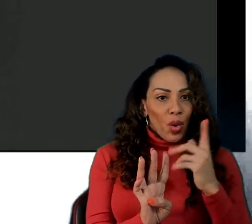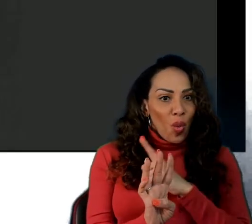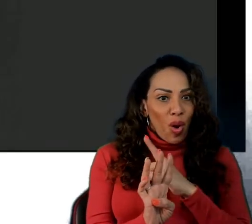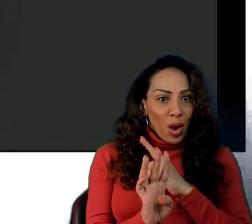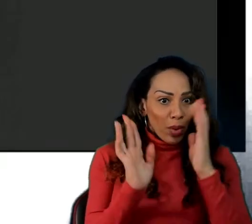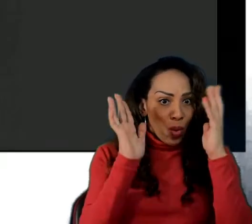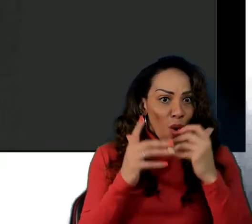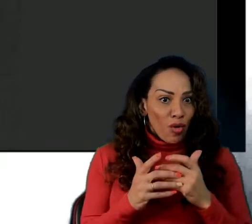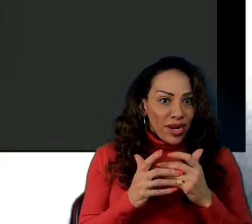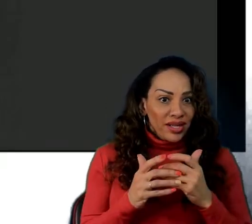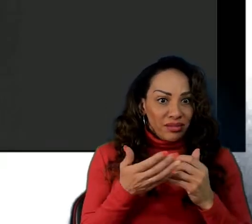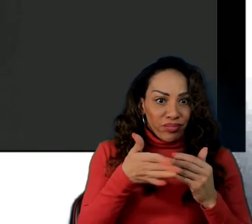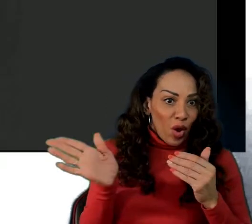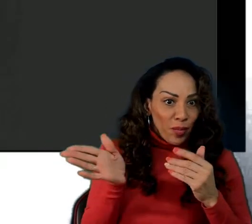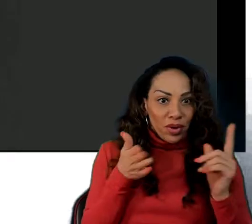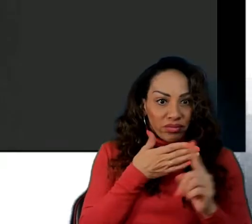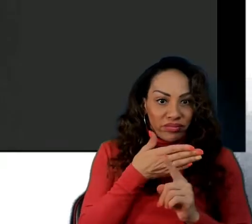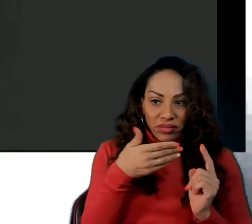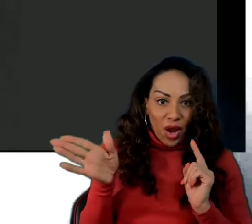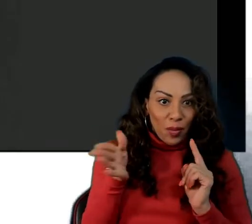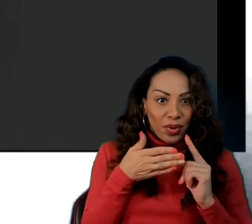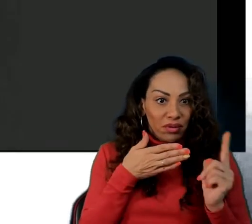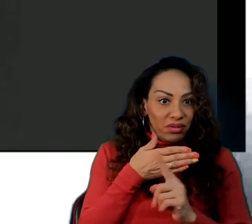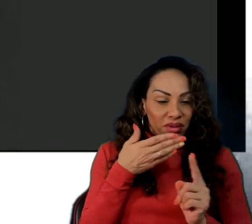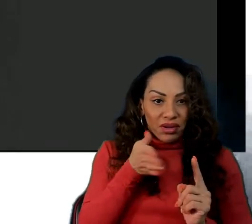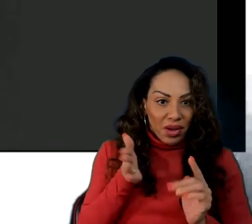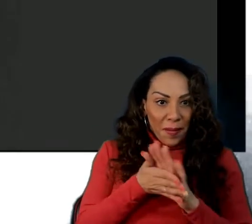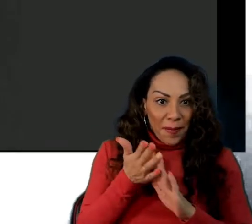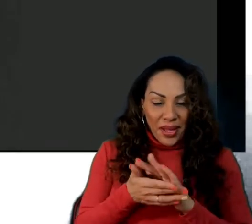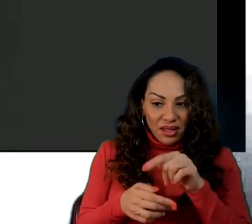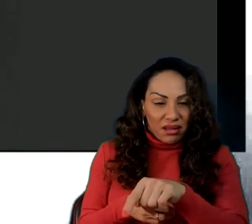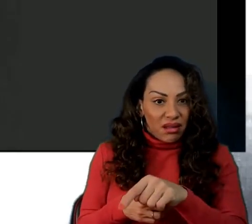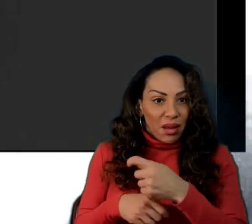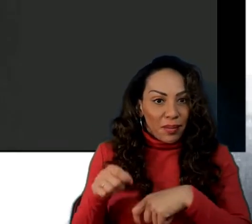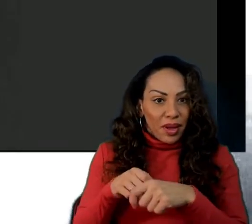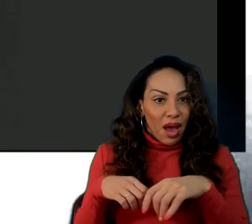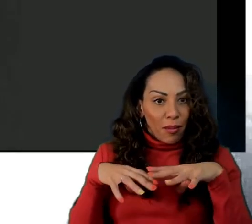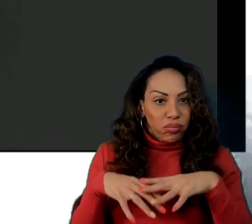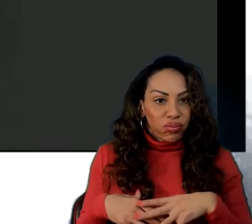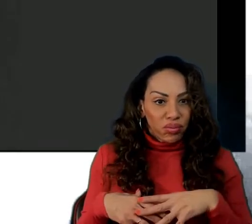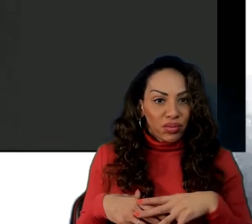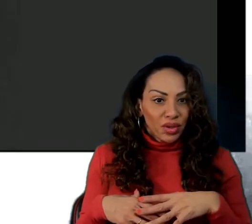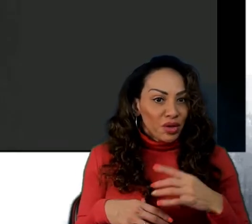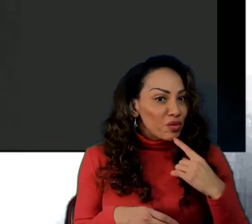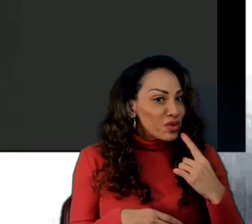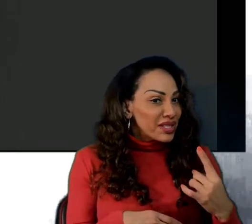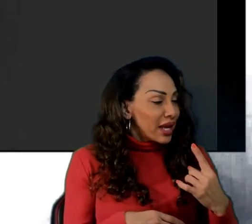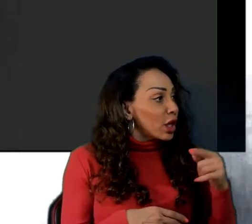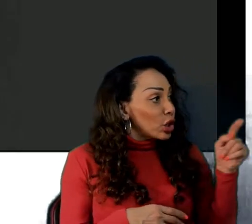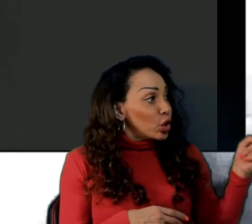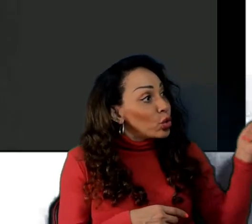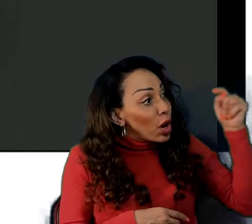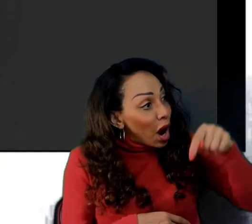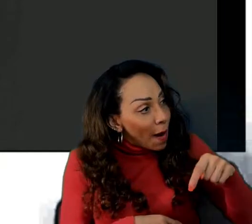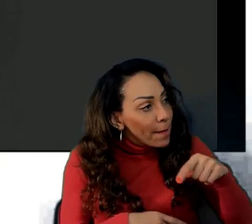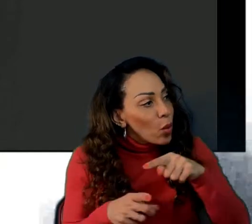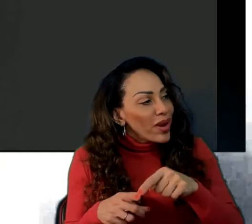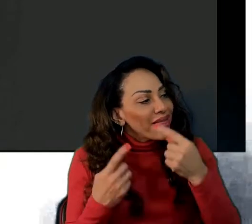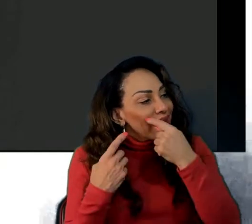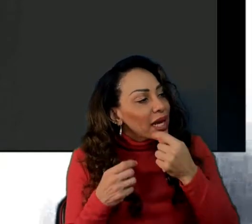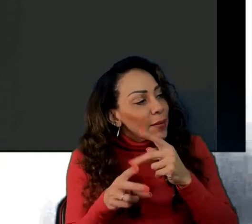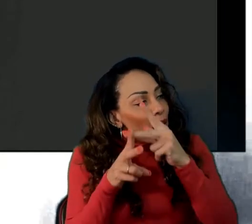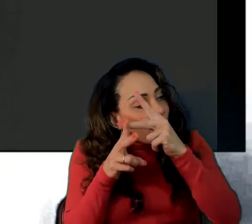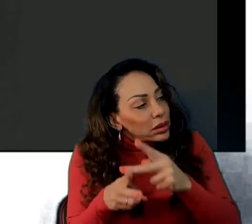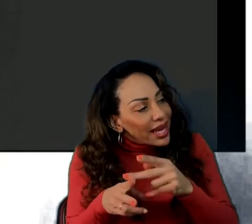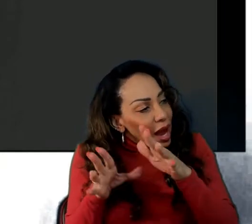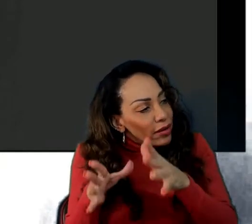And but when we explained to people, we're doing this to protect the algae, you're kind of on algae time now, people were very kind of understanding